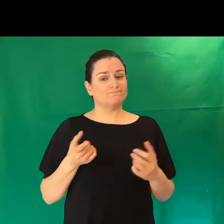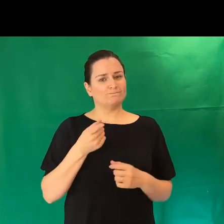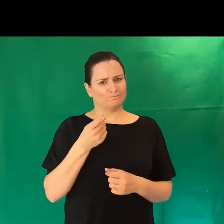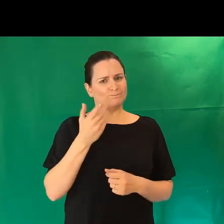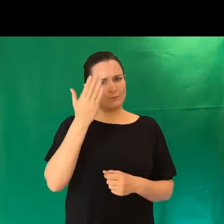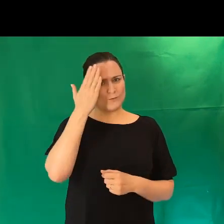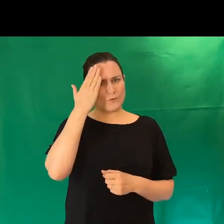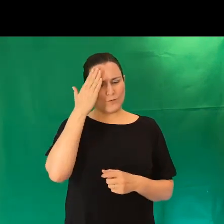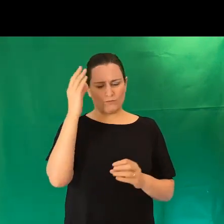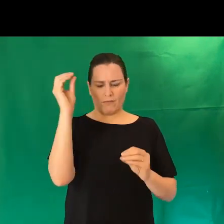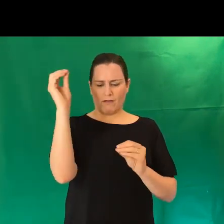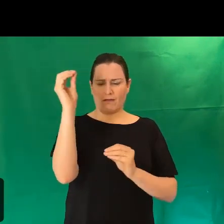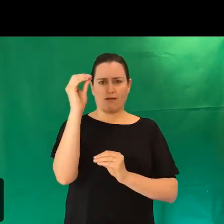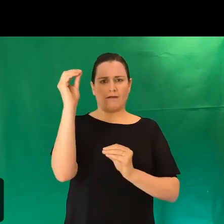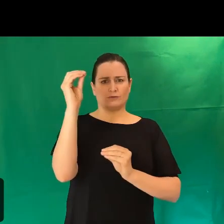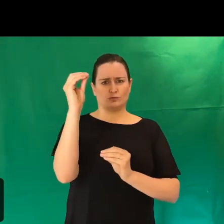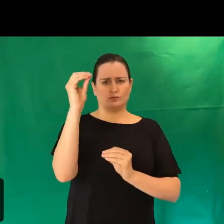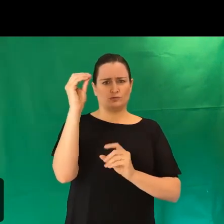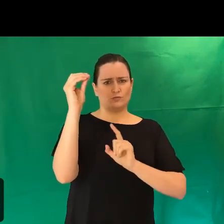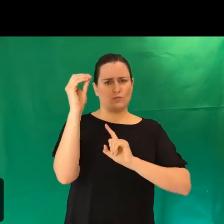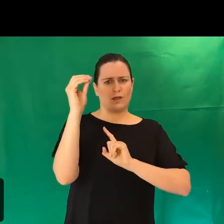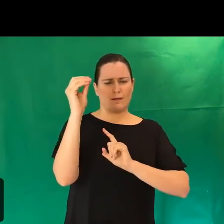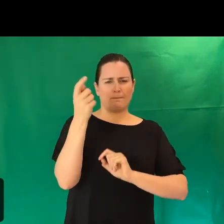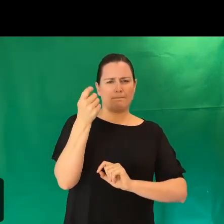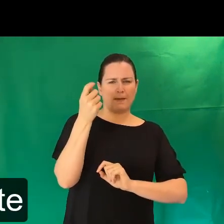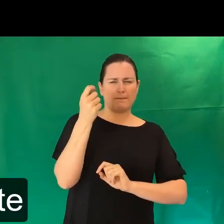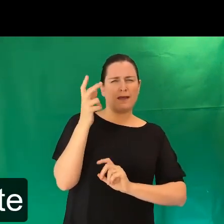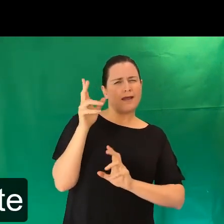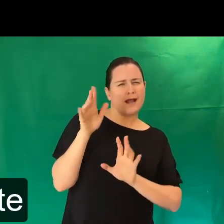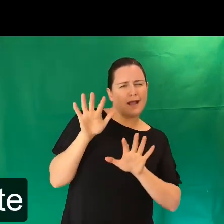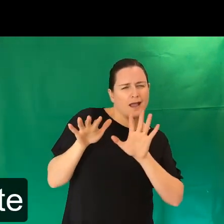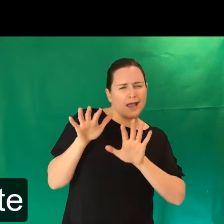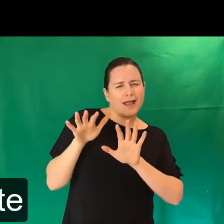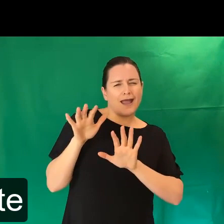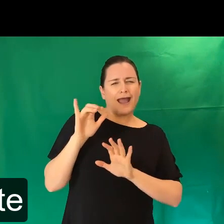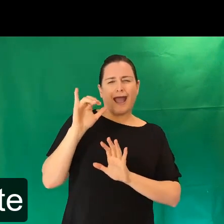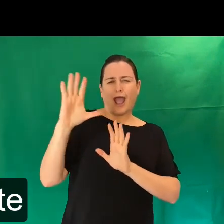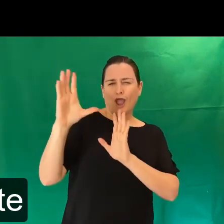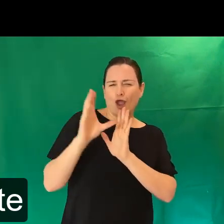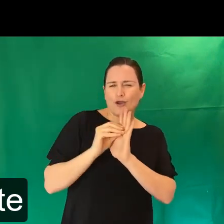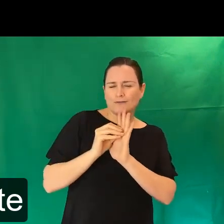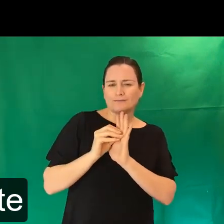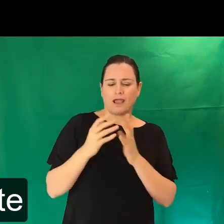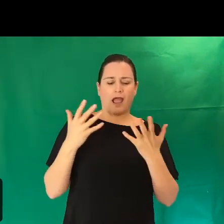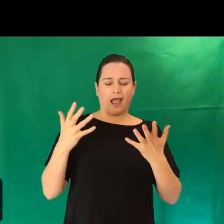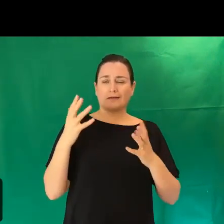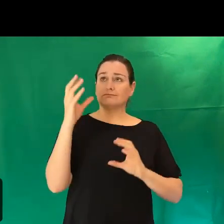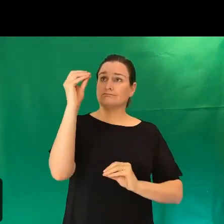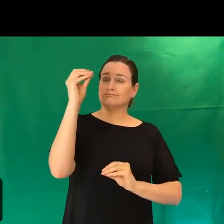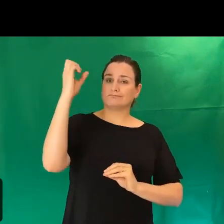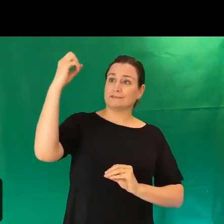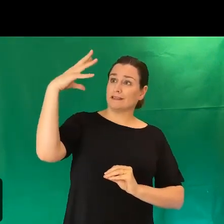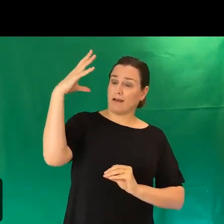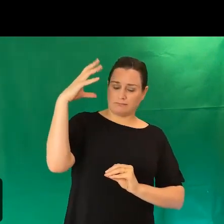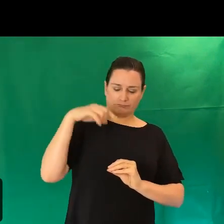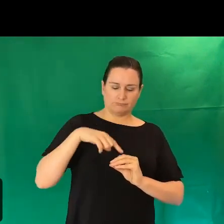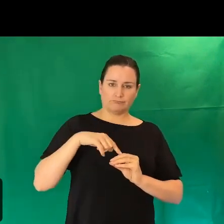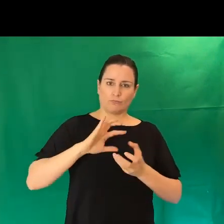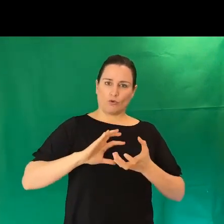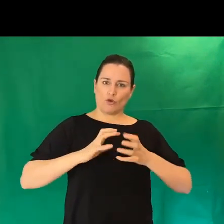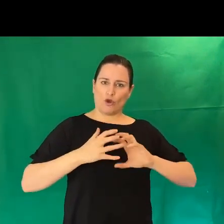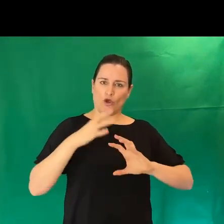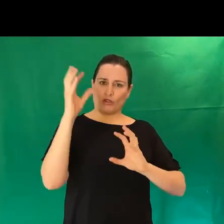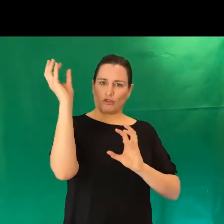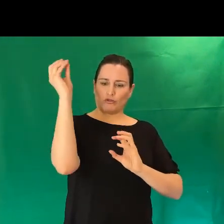Well, when you know that it means afternoon, you can see that there is some iconicity here. The hands indicate the position of the sun and the